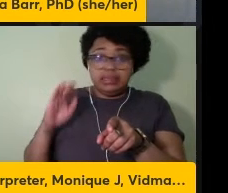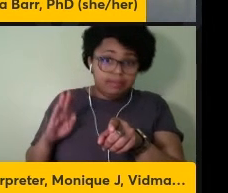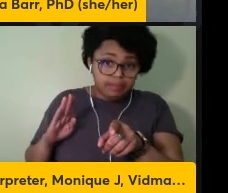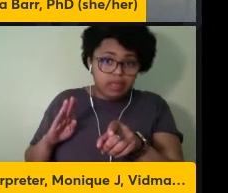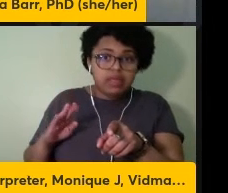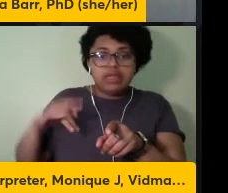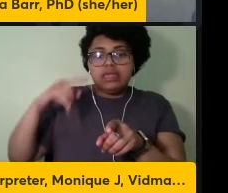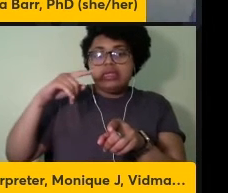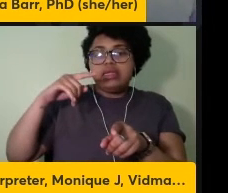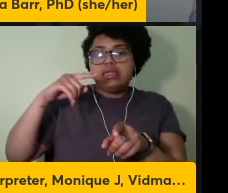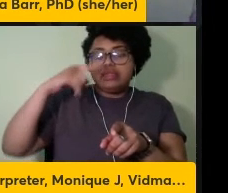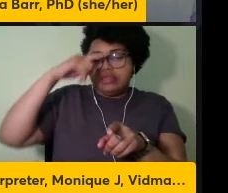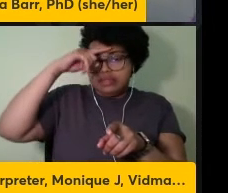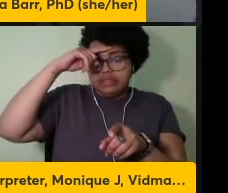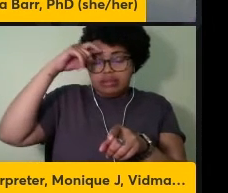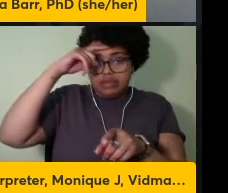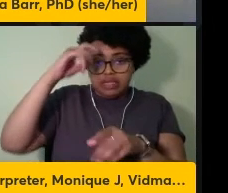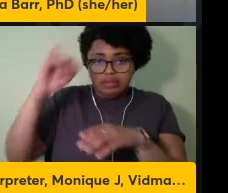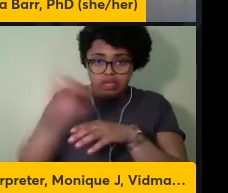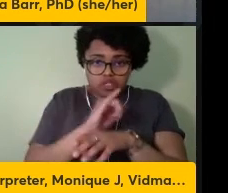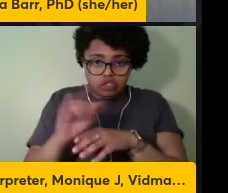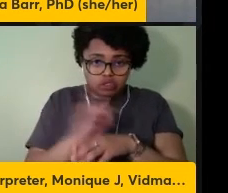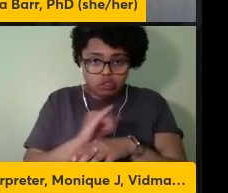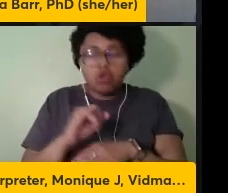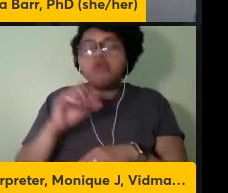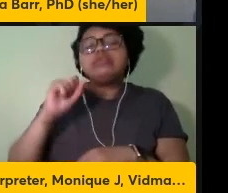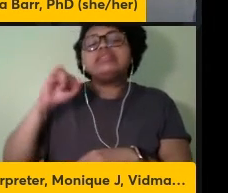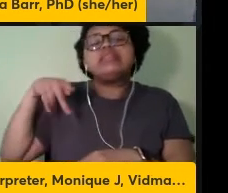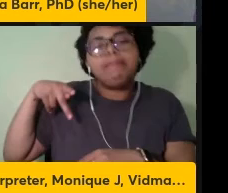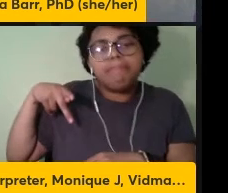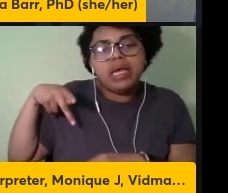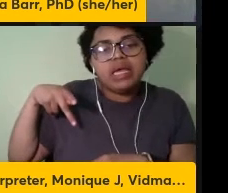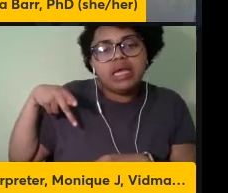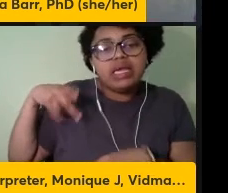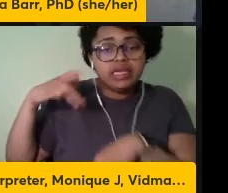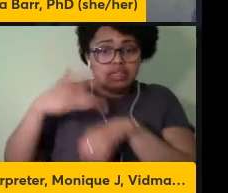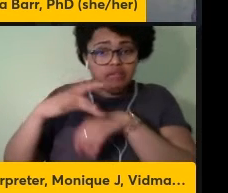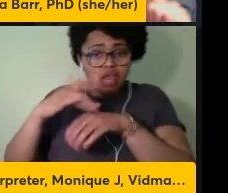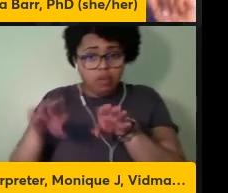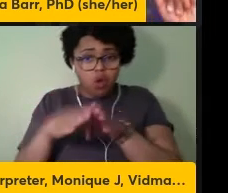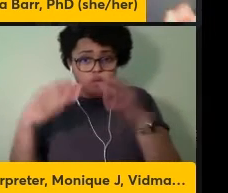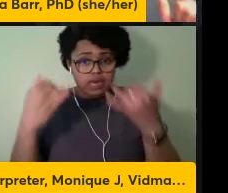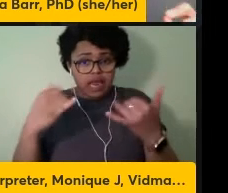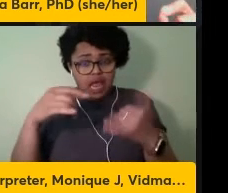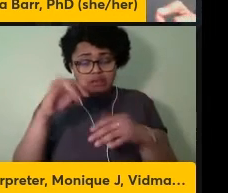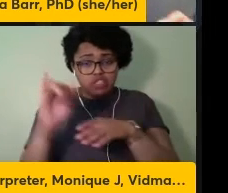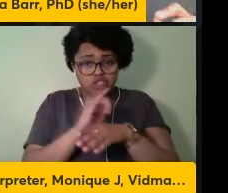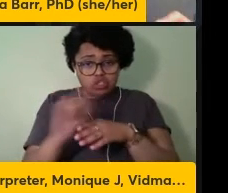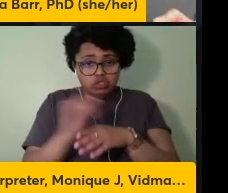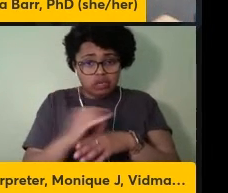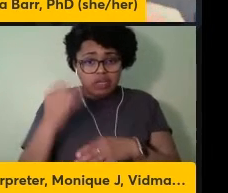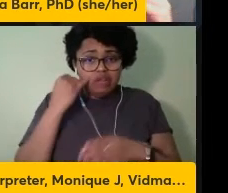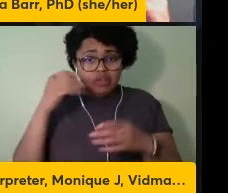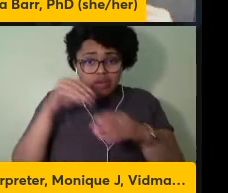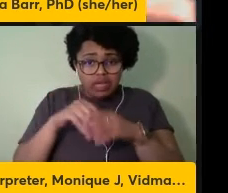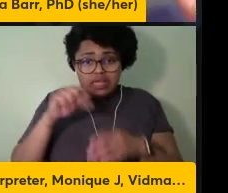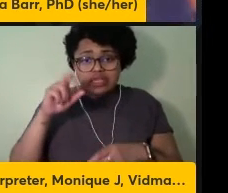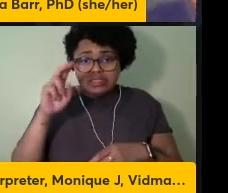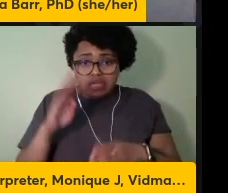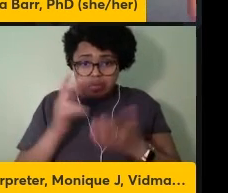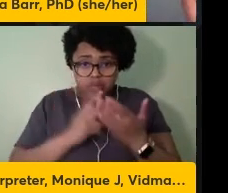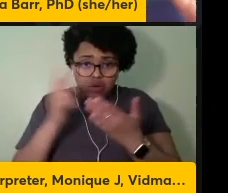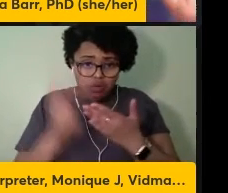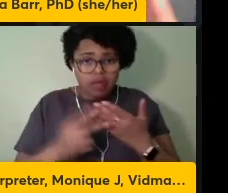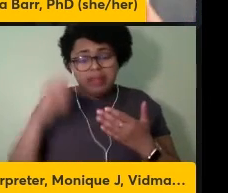closes in March. The summer sub-programs, if you're interested in sub-program, you really want to consider